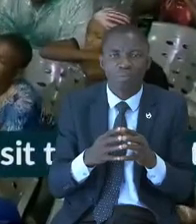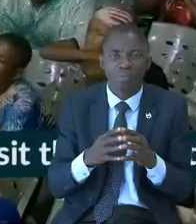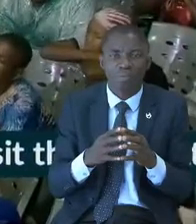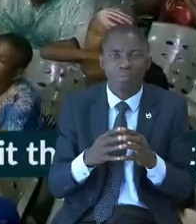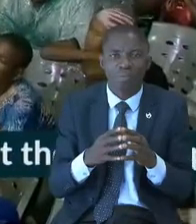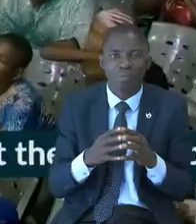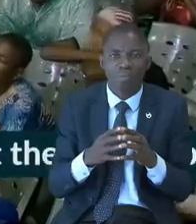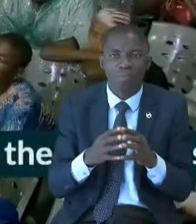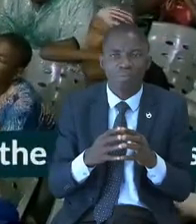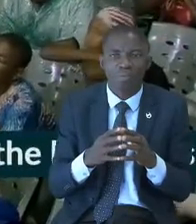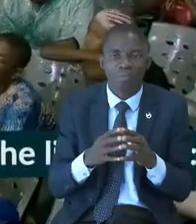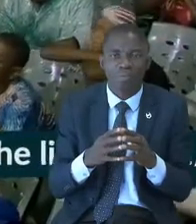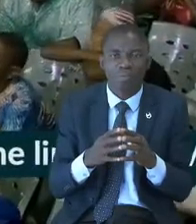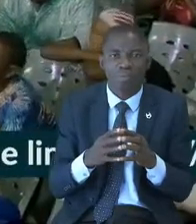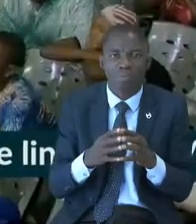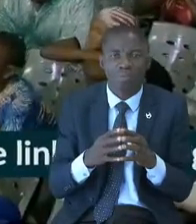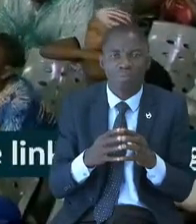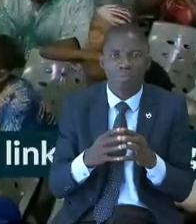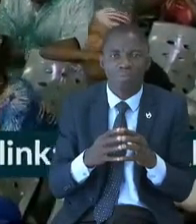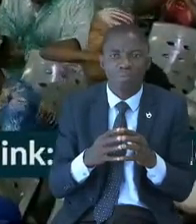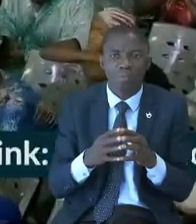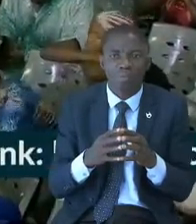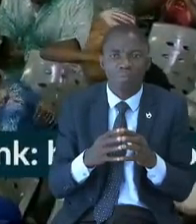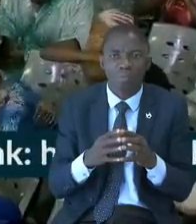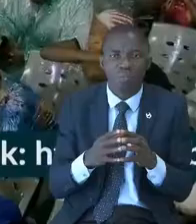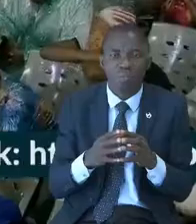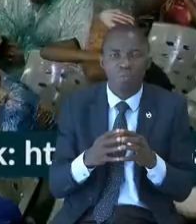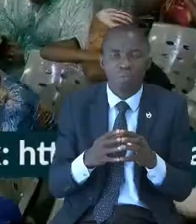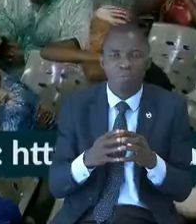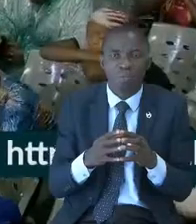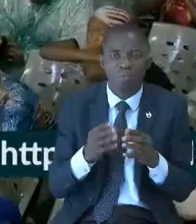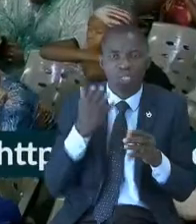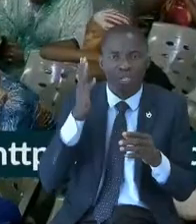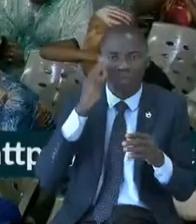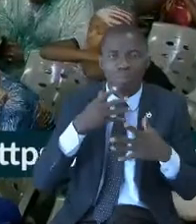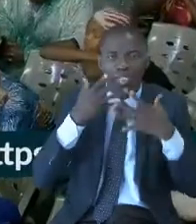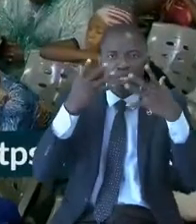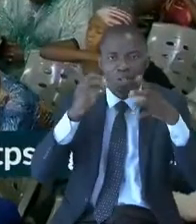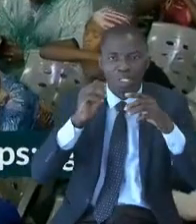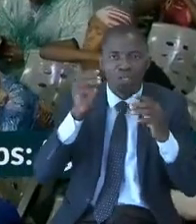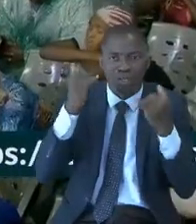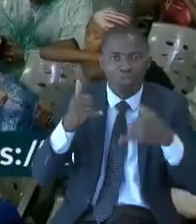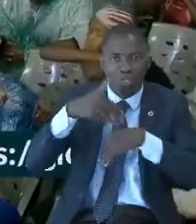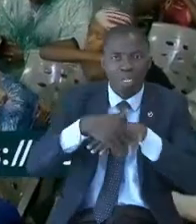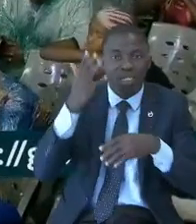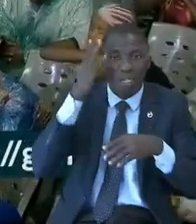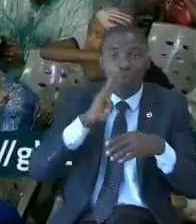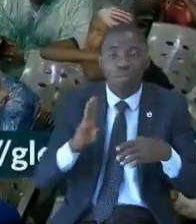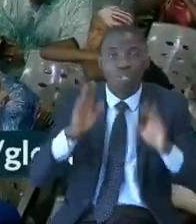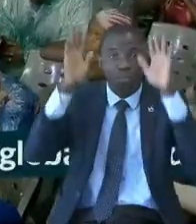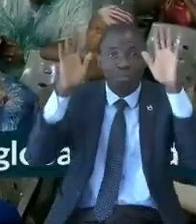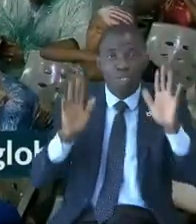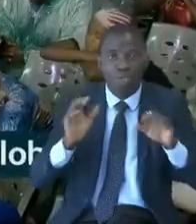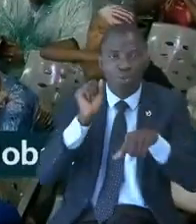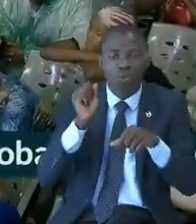loaded tonight. The power of God will come down. And I told you, there'll be shouting tonight. There'll be happy. There'll be